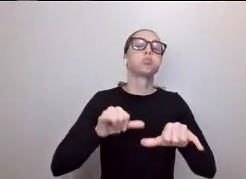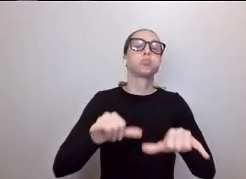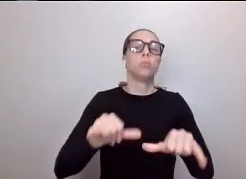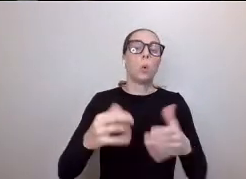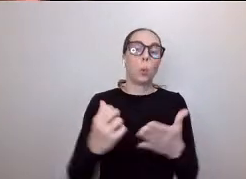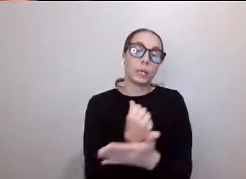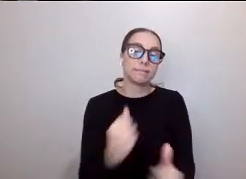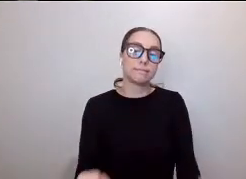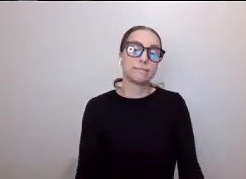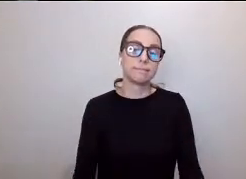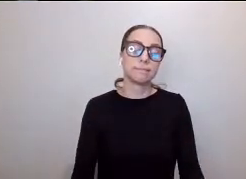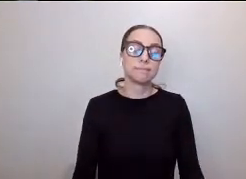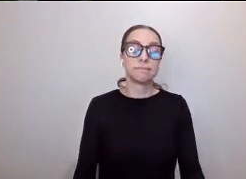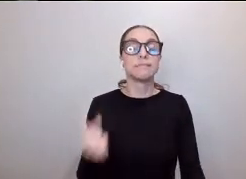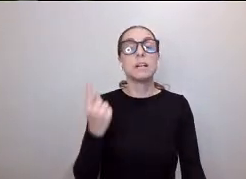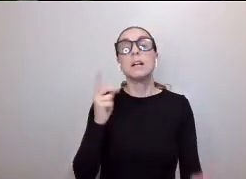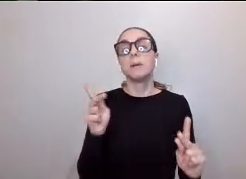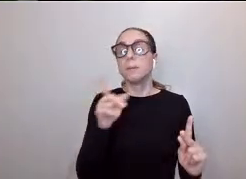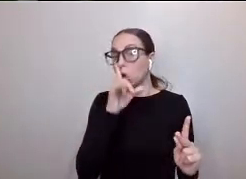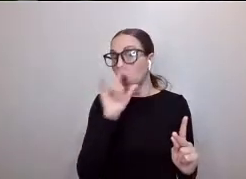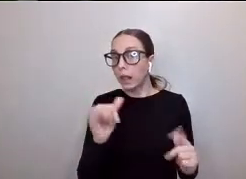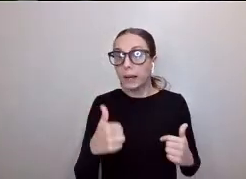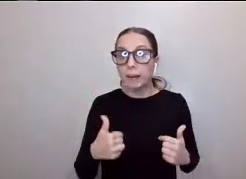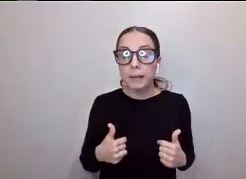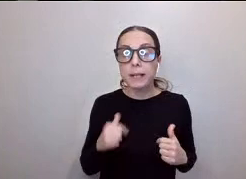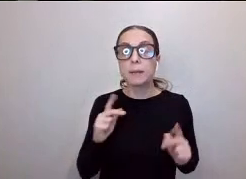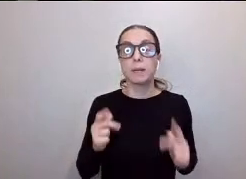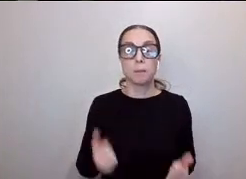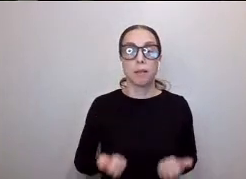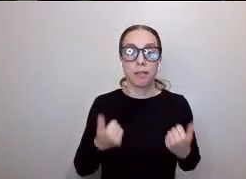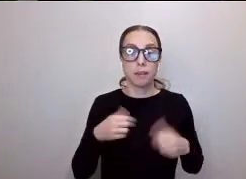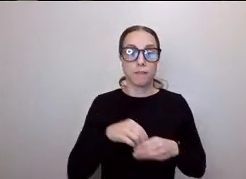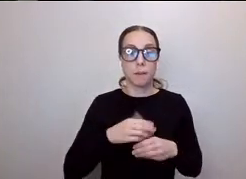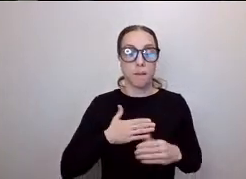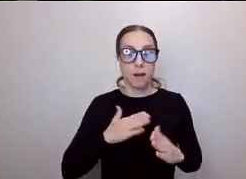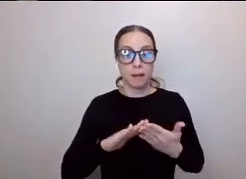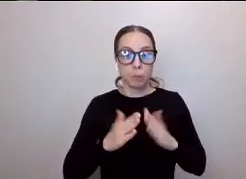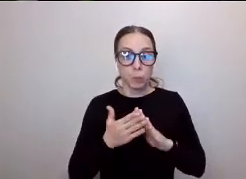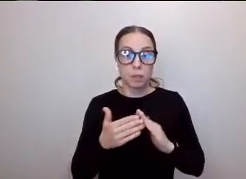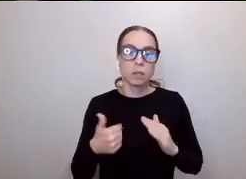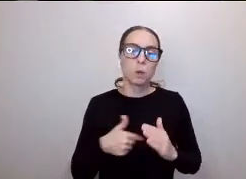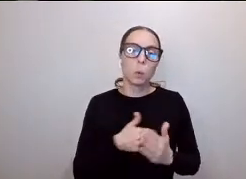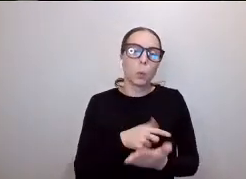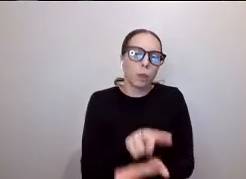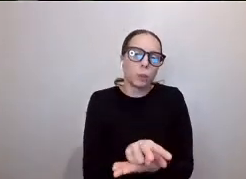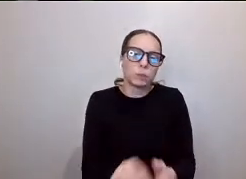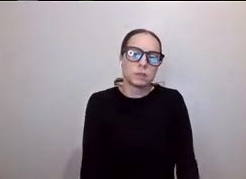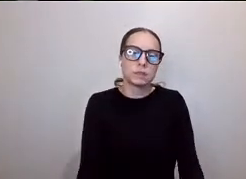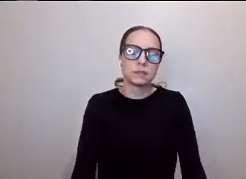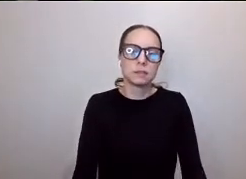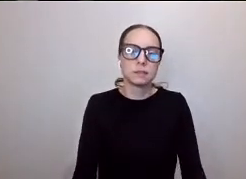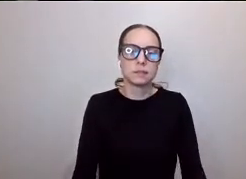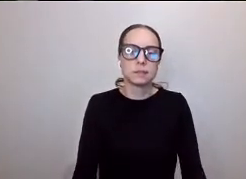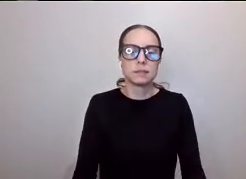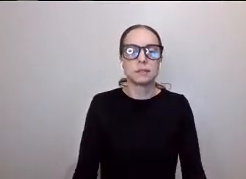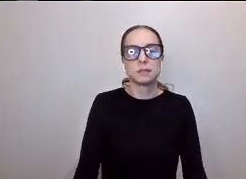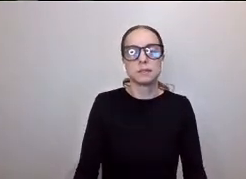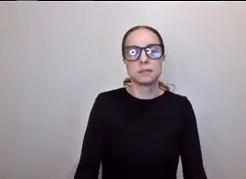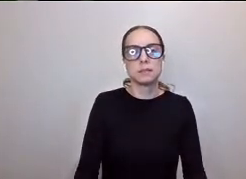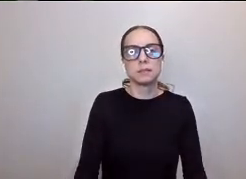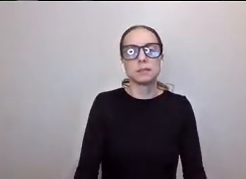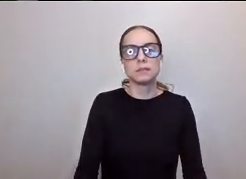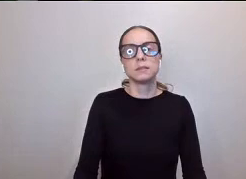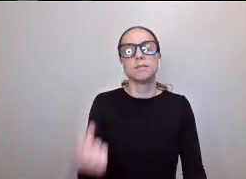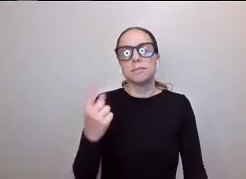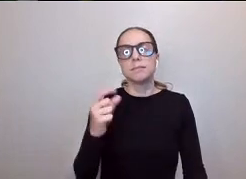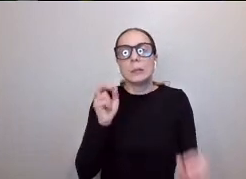community lose. And so democracy is okay for us to have conversations. We have a shared outcome that we want